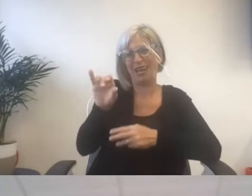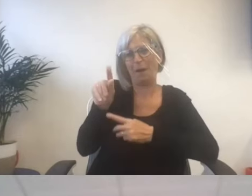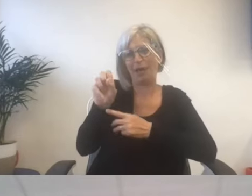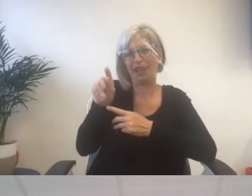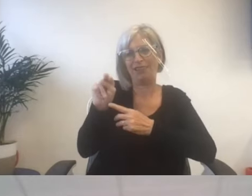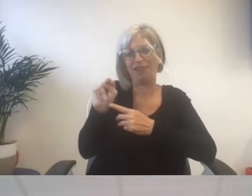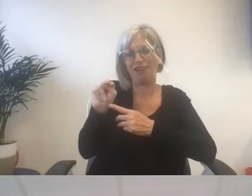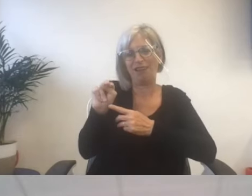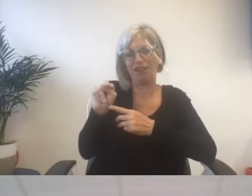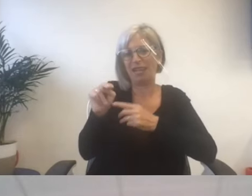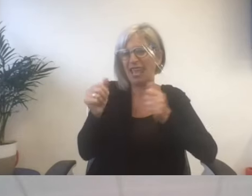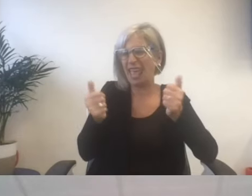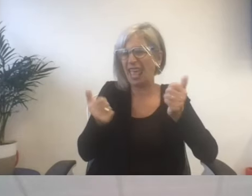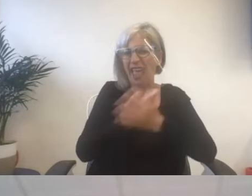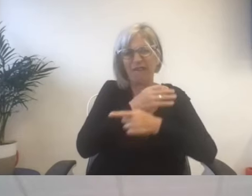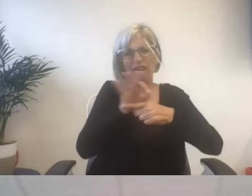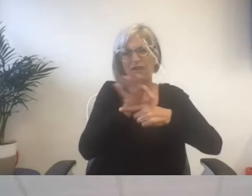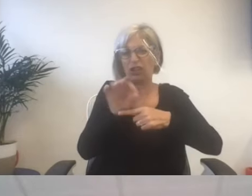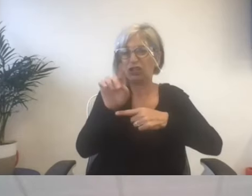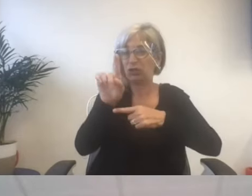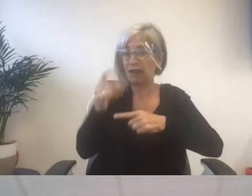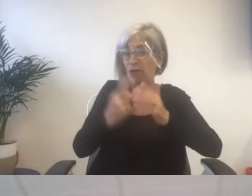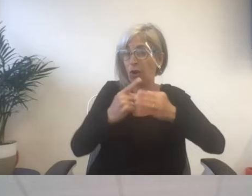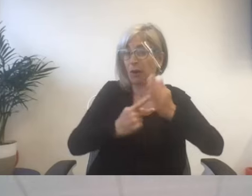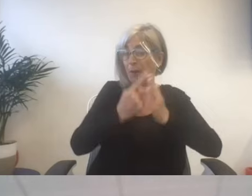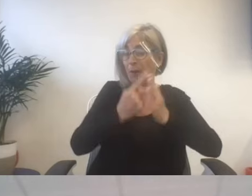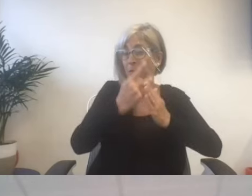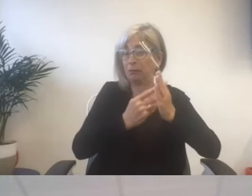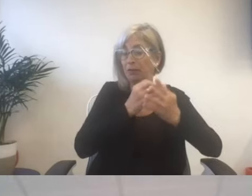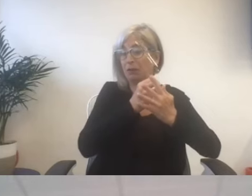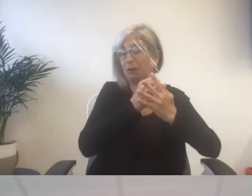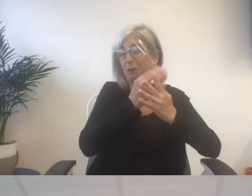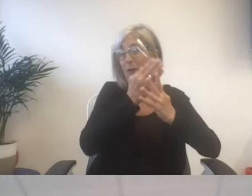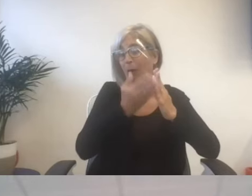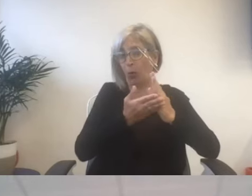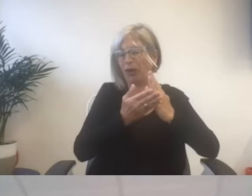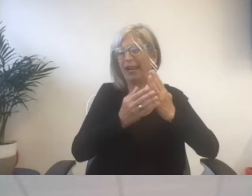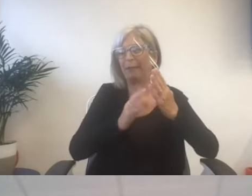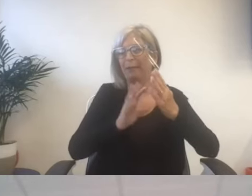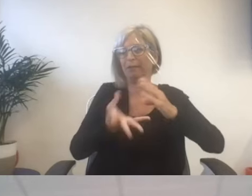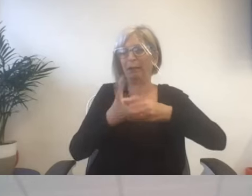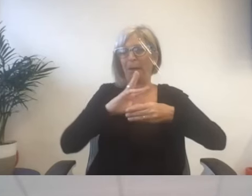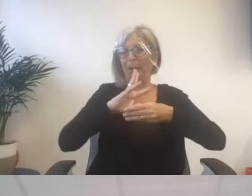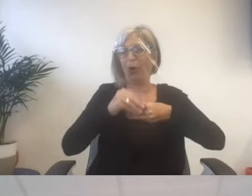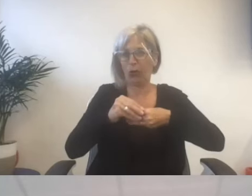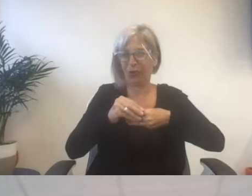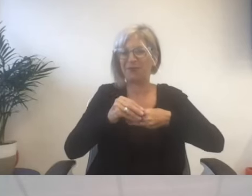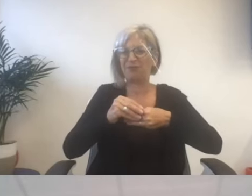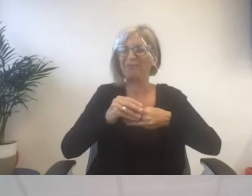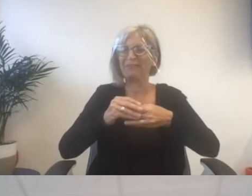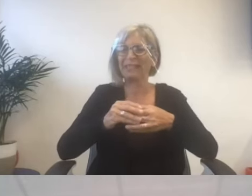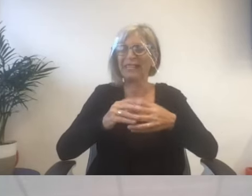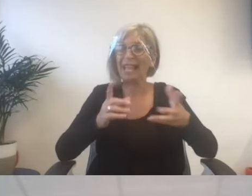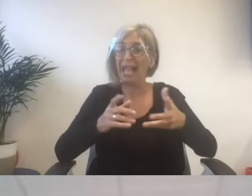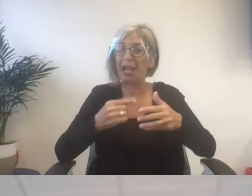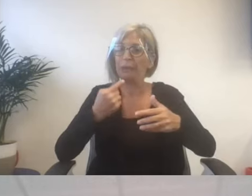Simply put, it is every single function you need to program in your language of choice. That's very ambitious, and I'll tell you why it's ambitious and how I